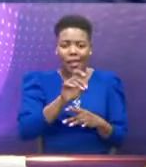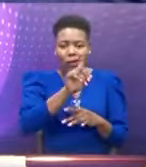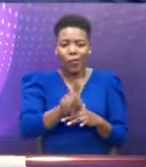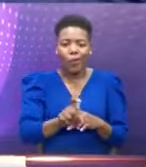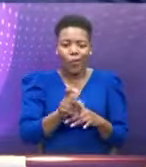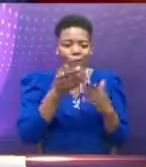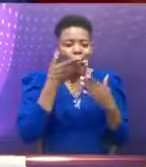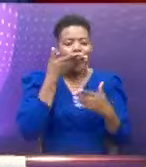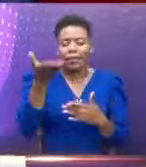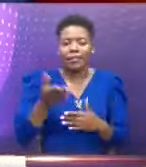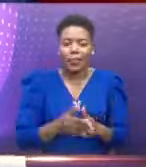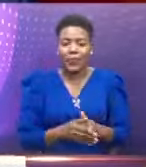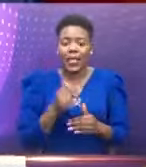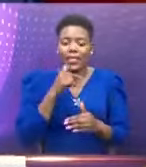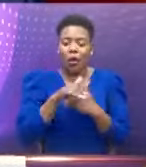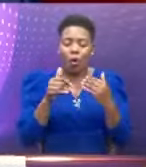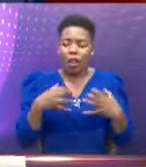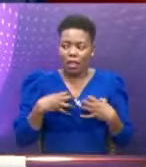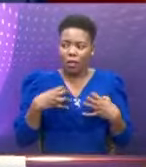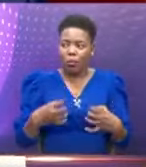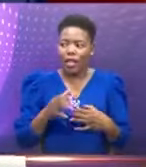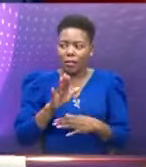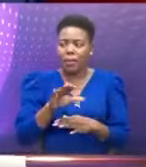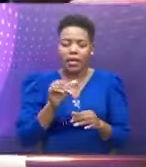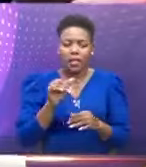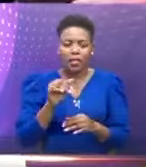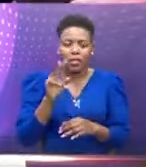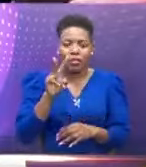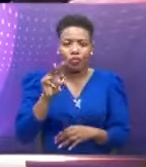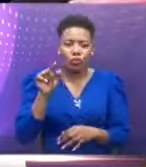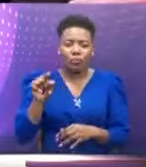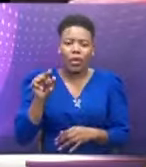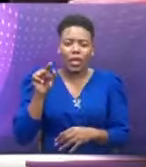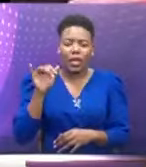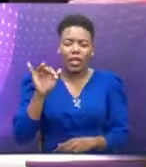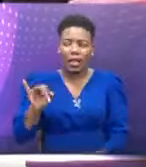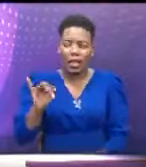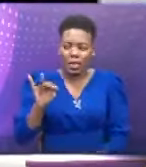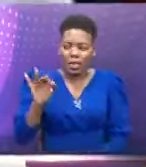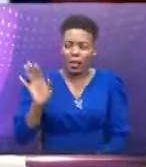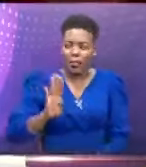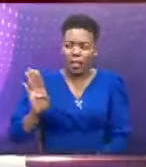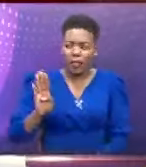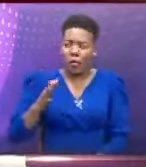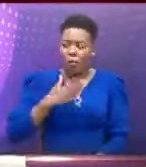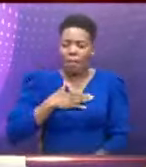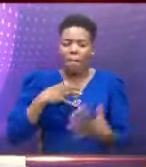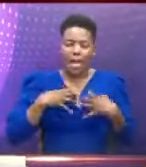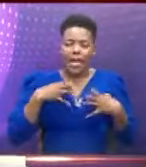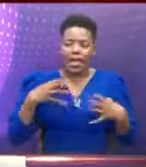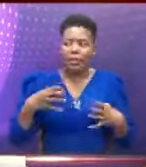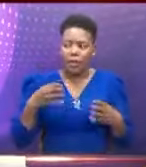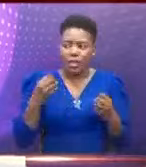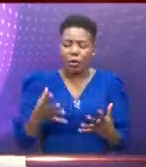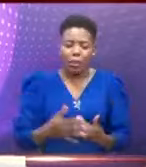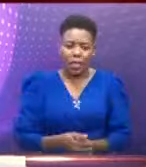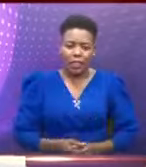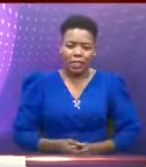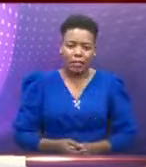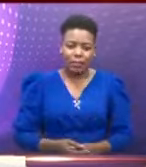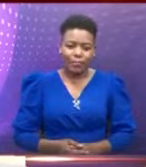ne duto, kowacho ni mwandu ne nyalo romo shillings bilion 2.3. Mr. Speaker, my net worth